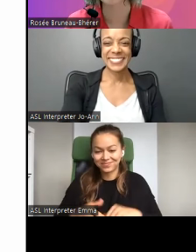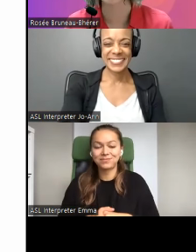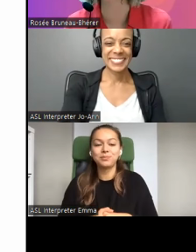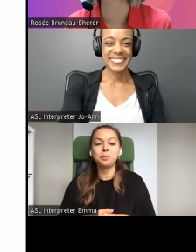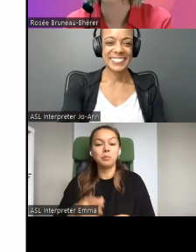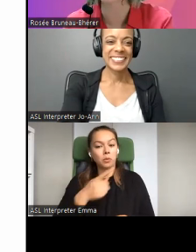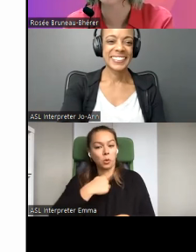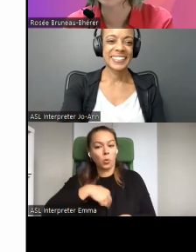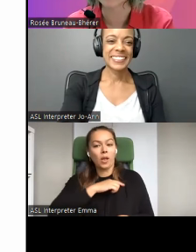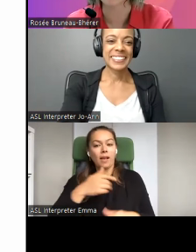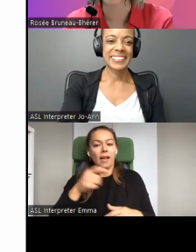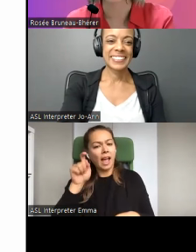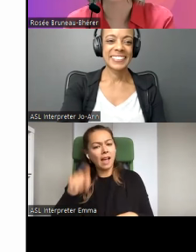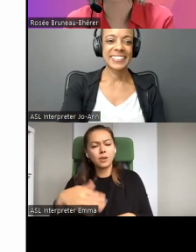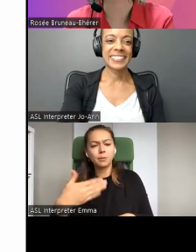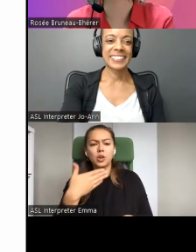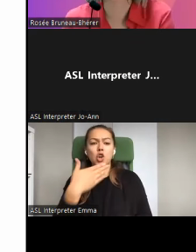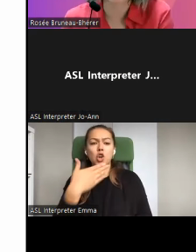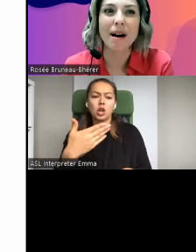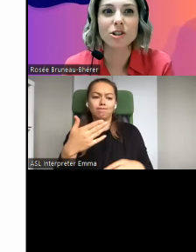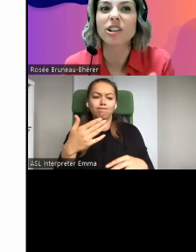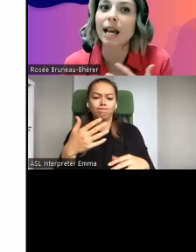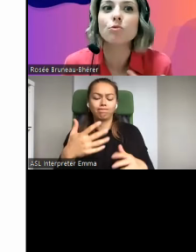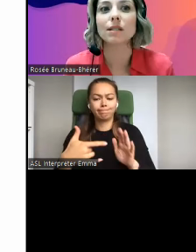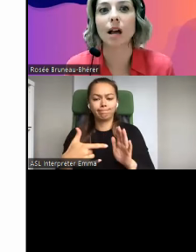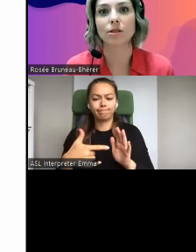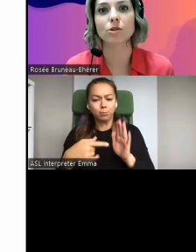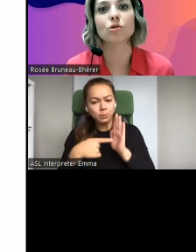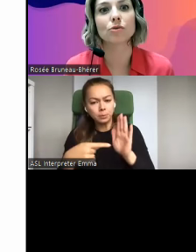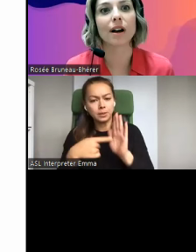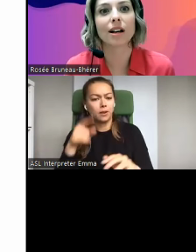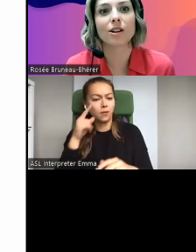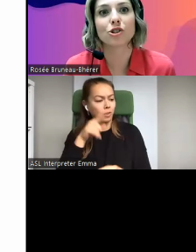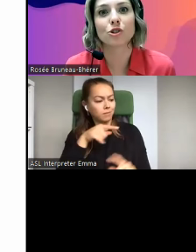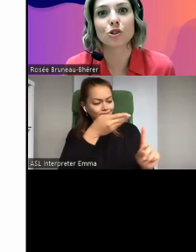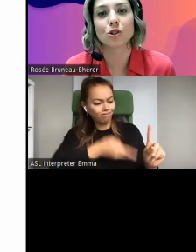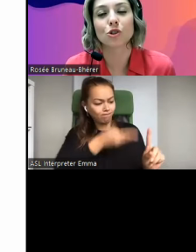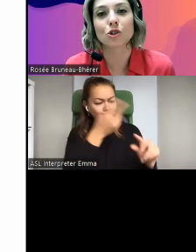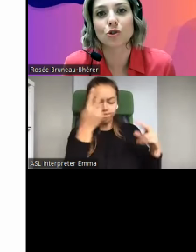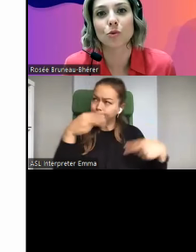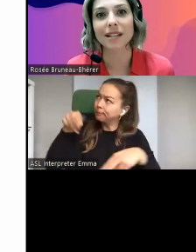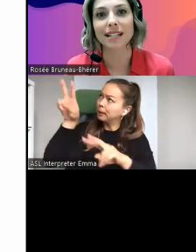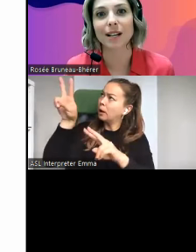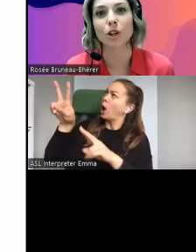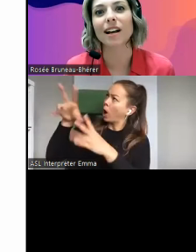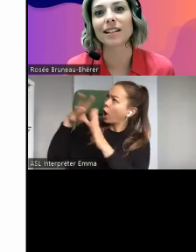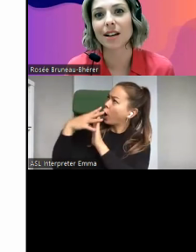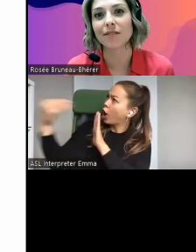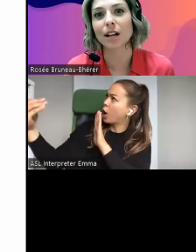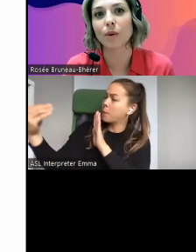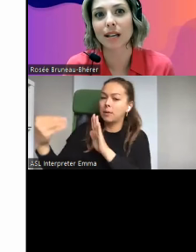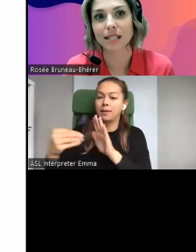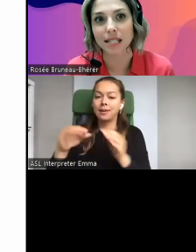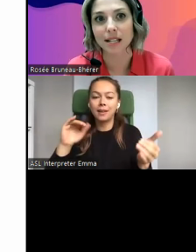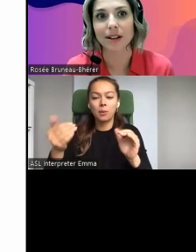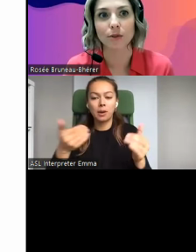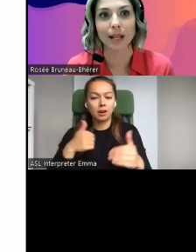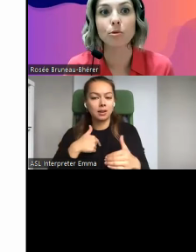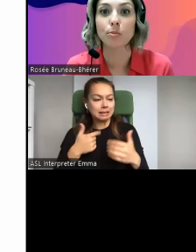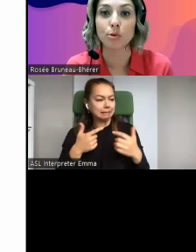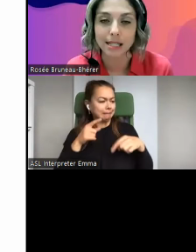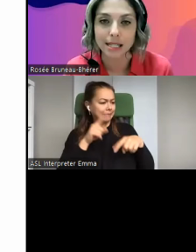instead of provoking him into something that will be more coercive because we feel powerless. Often what I